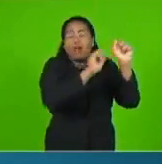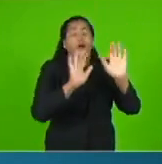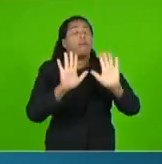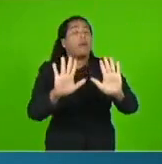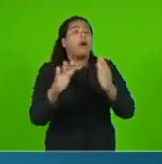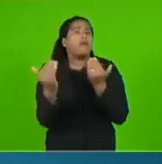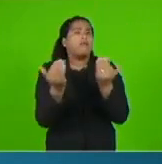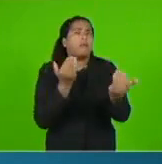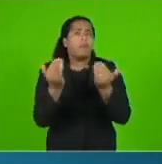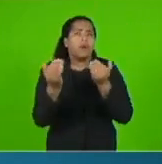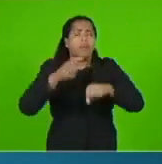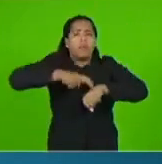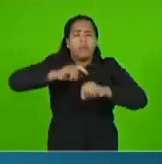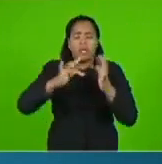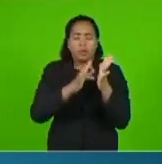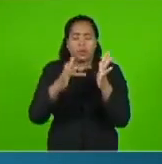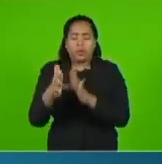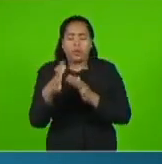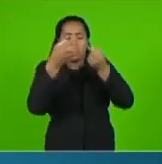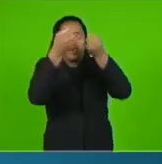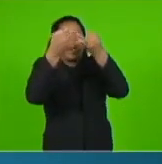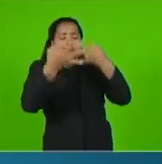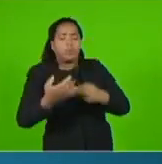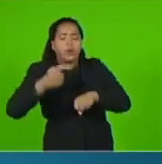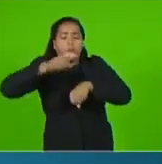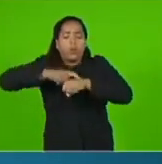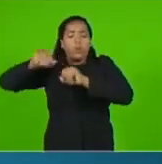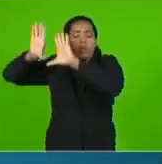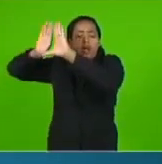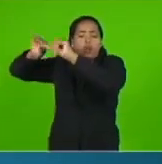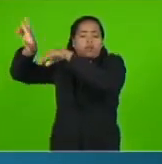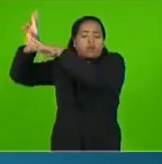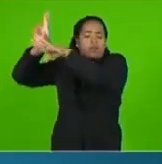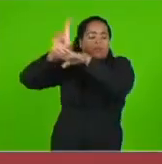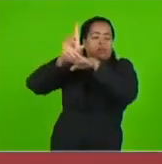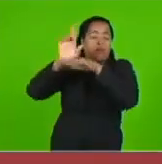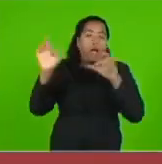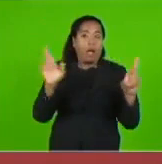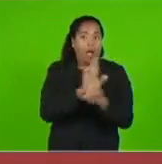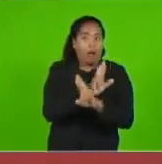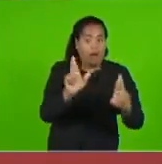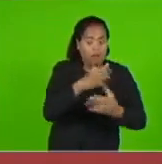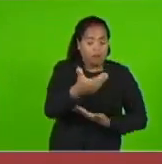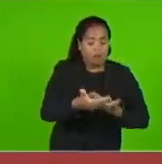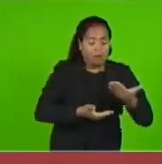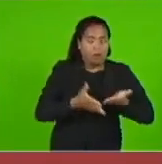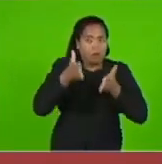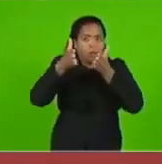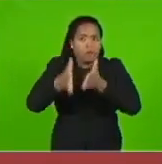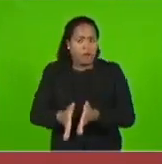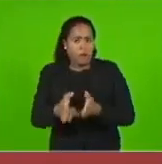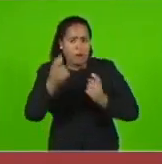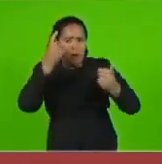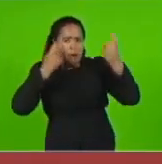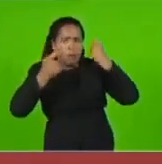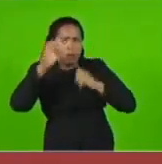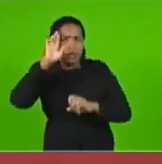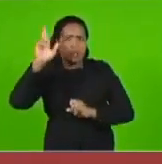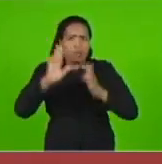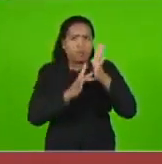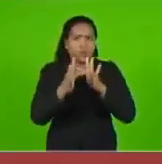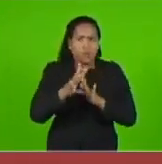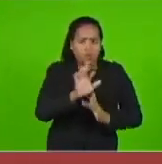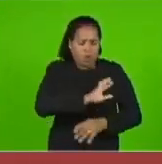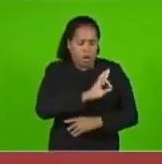make a comparison that Jesus says regarding his return, regarding the church. The concern of Jesus is not